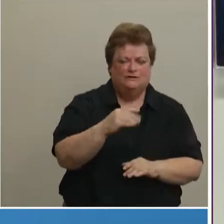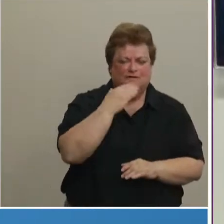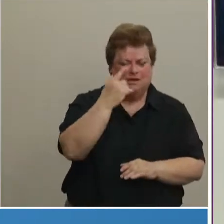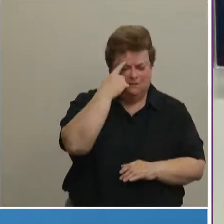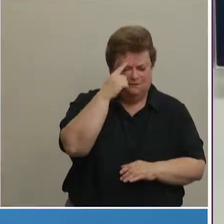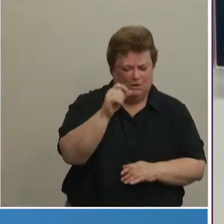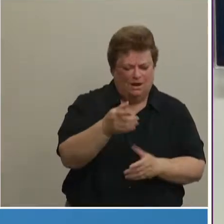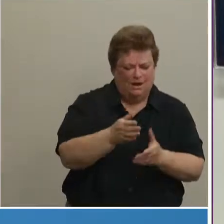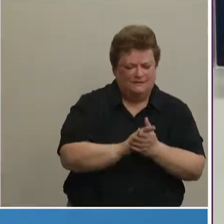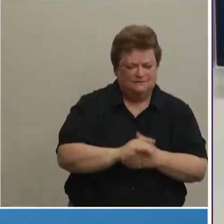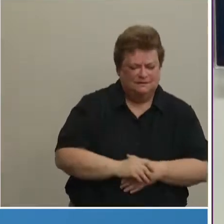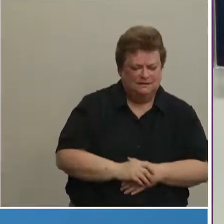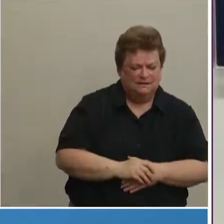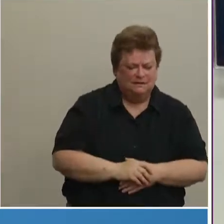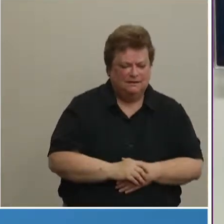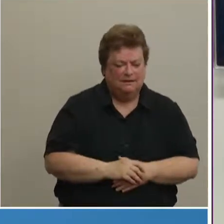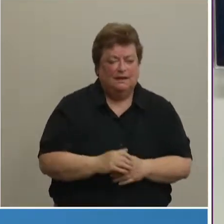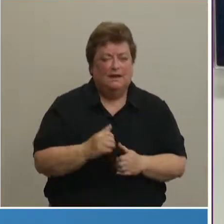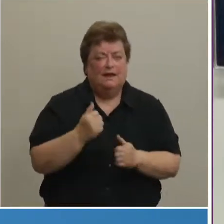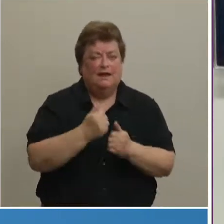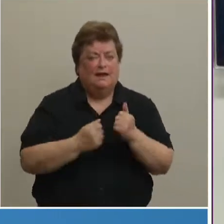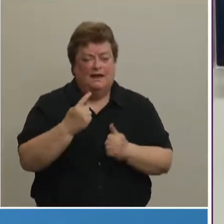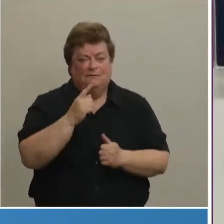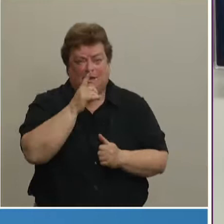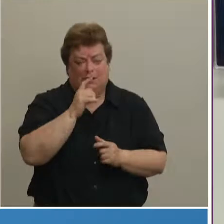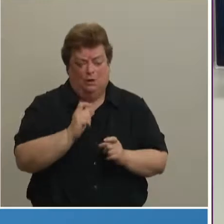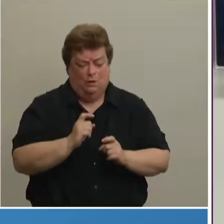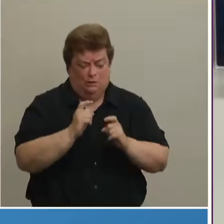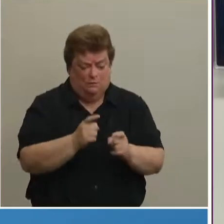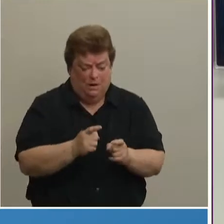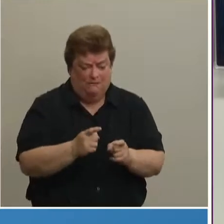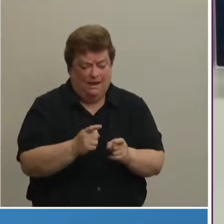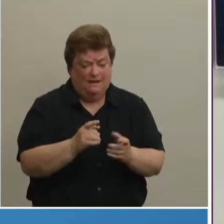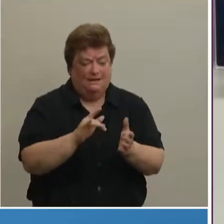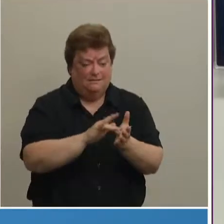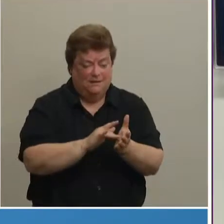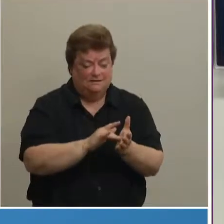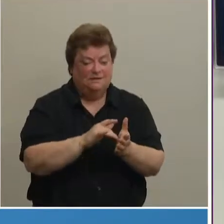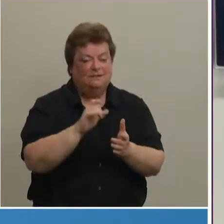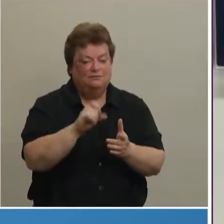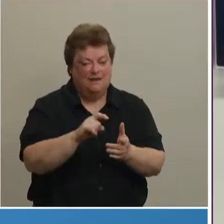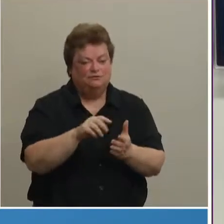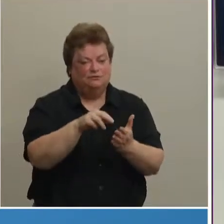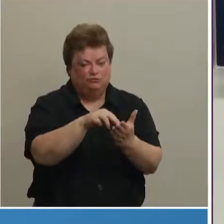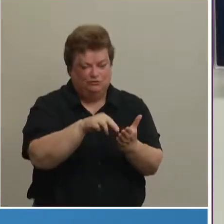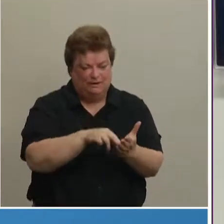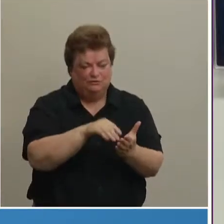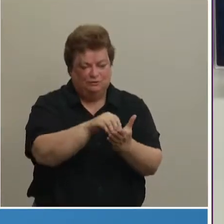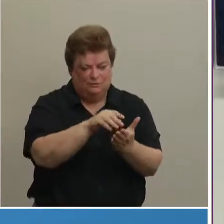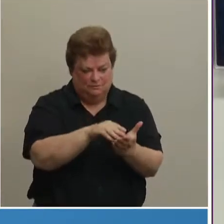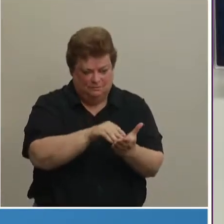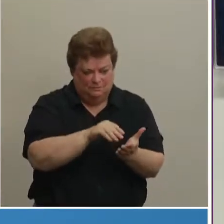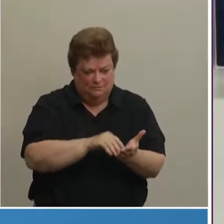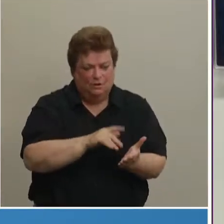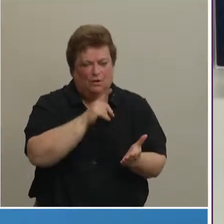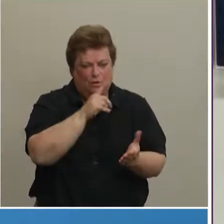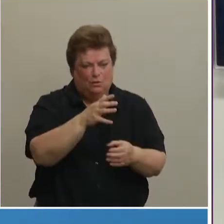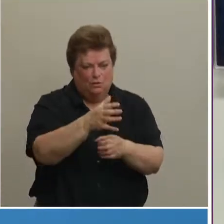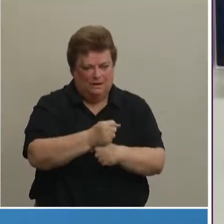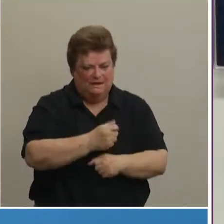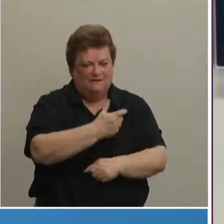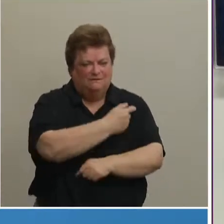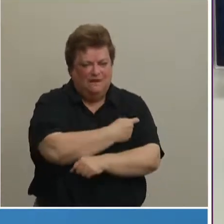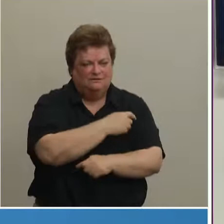that. Everyone who's providing vaccine must register who's received the vaccine in the